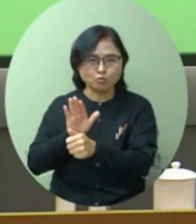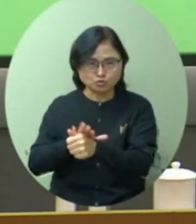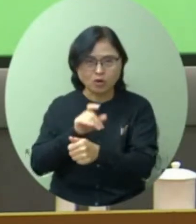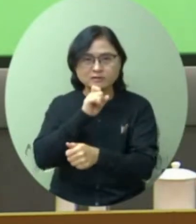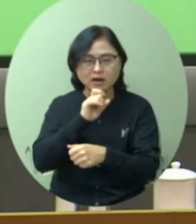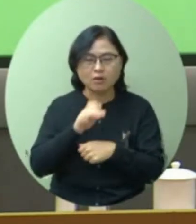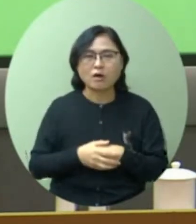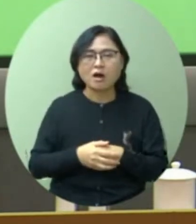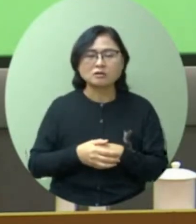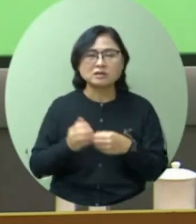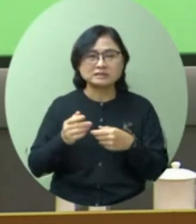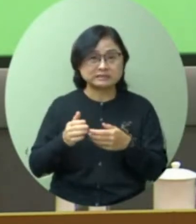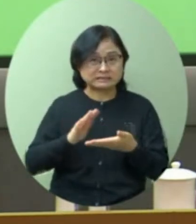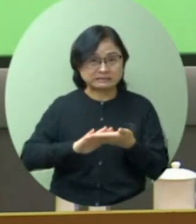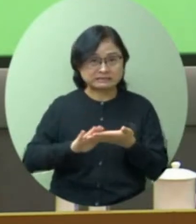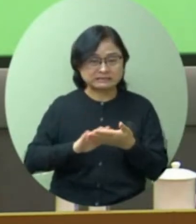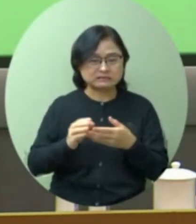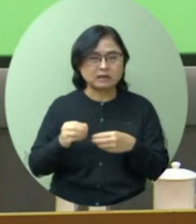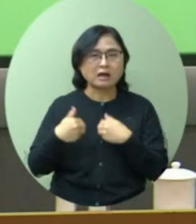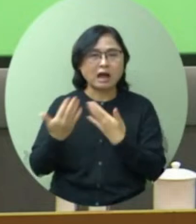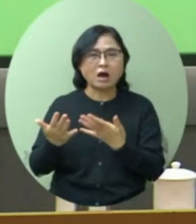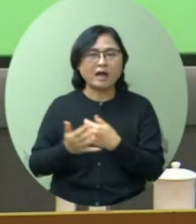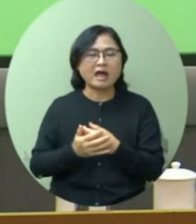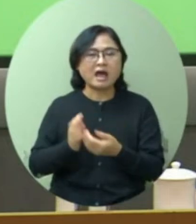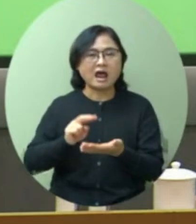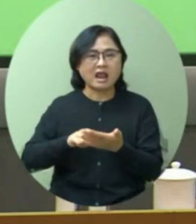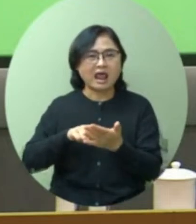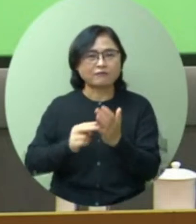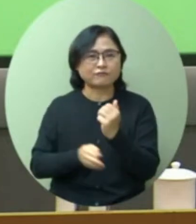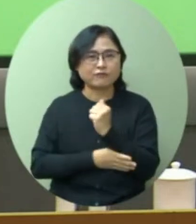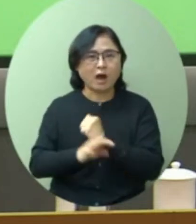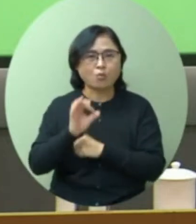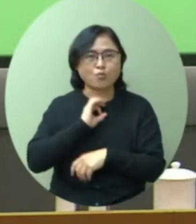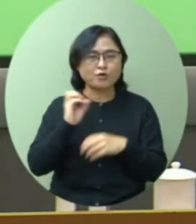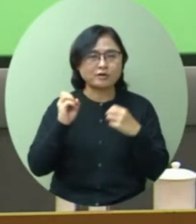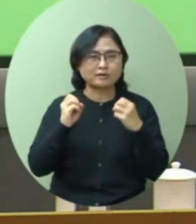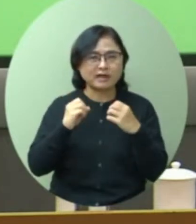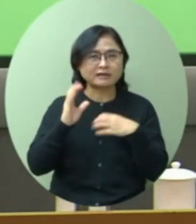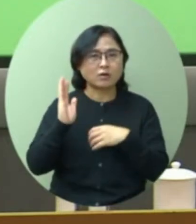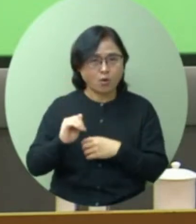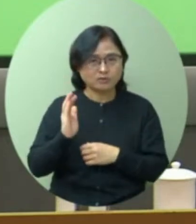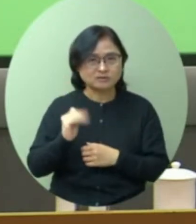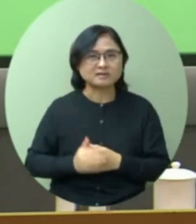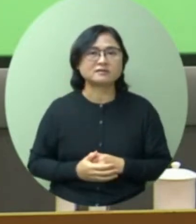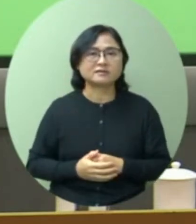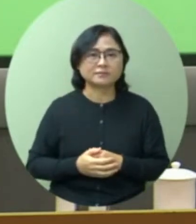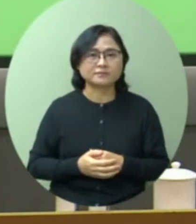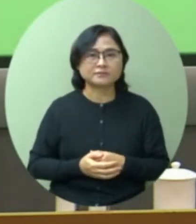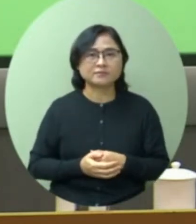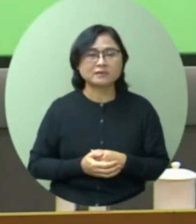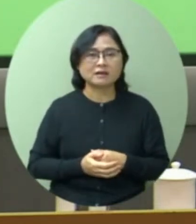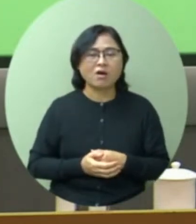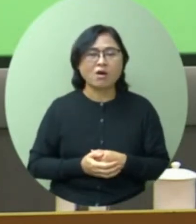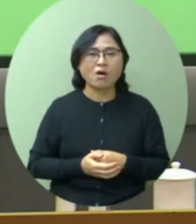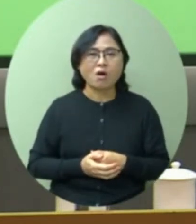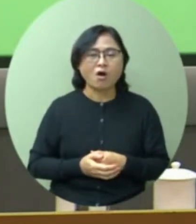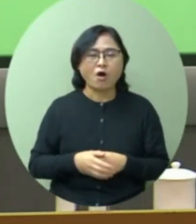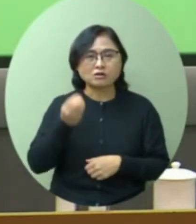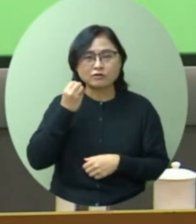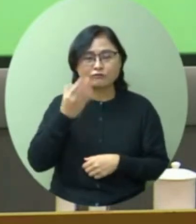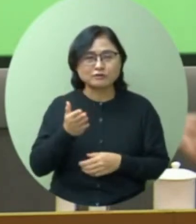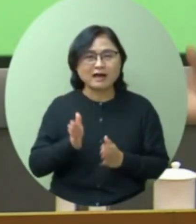And over this period of time, I think people can make the right adjustment. And the third important point